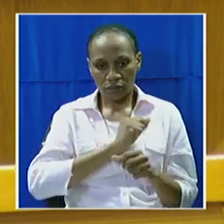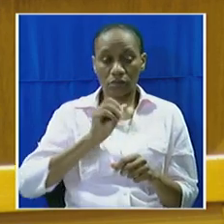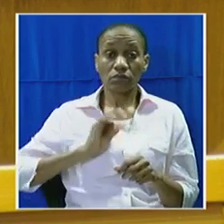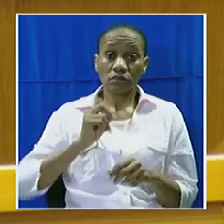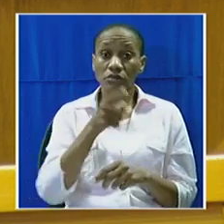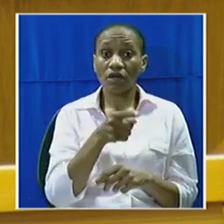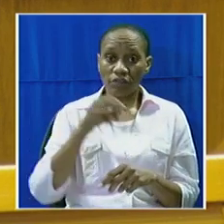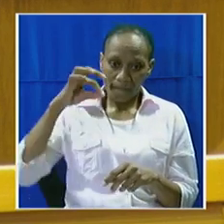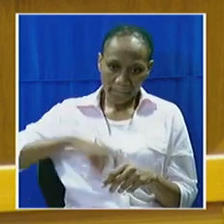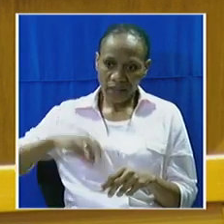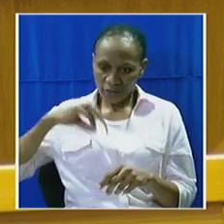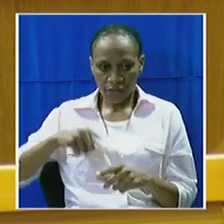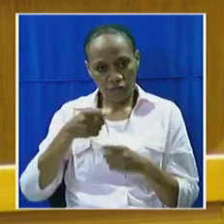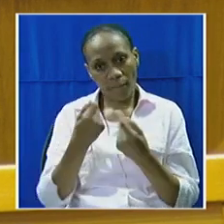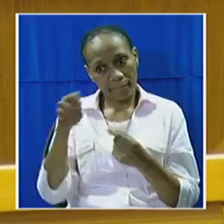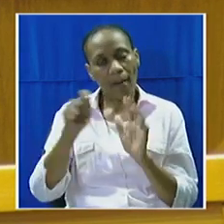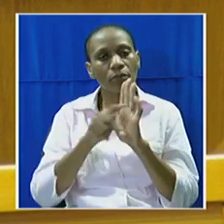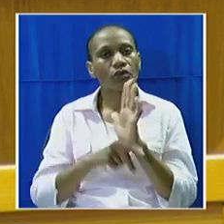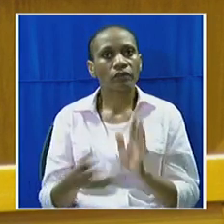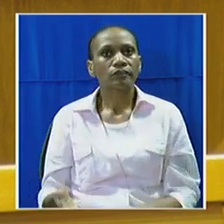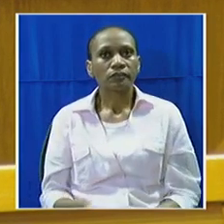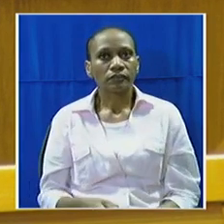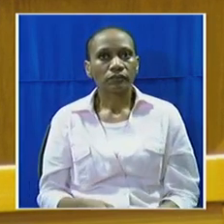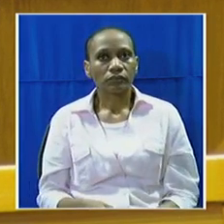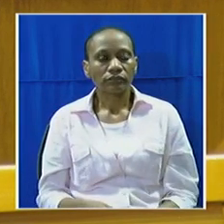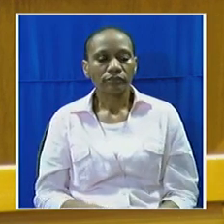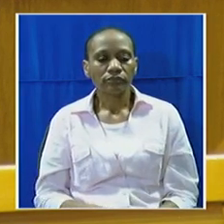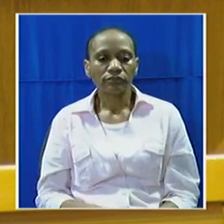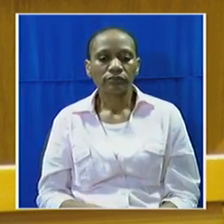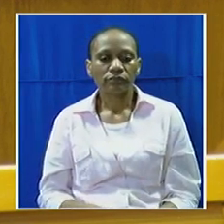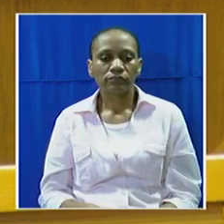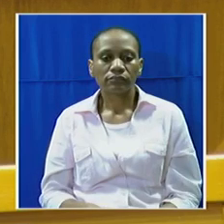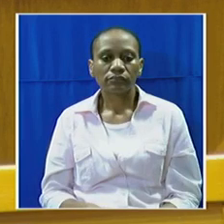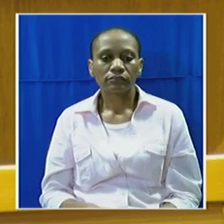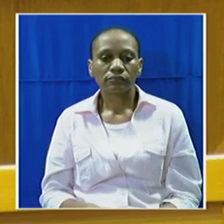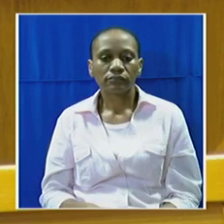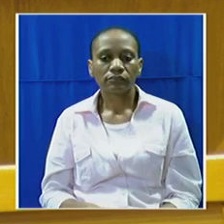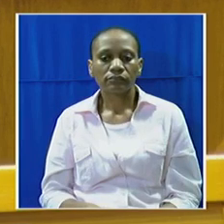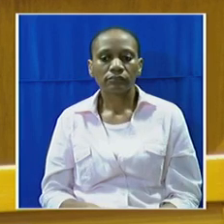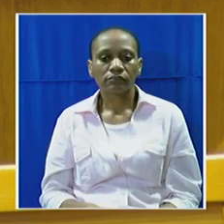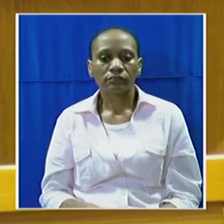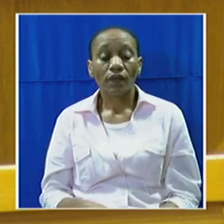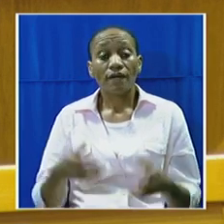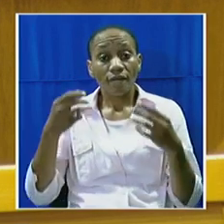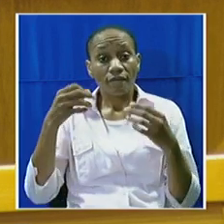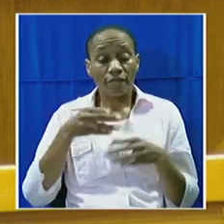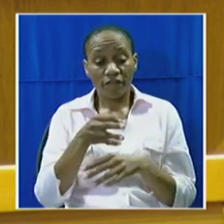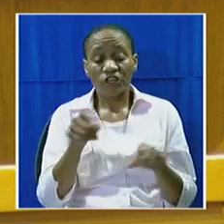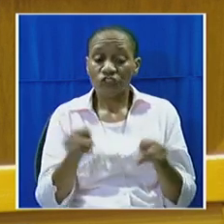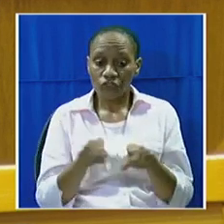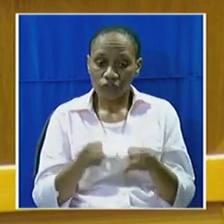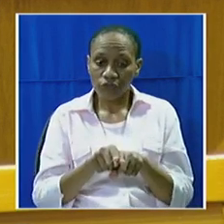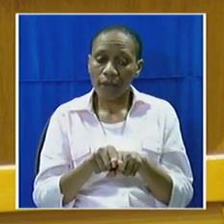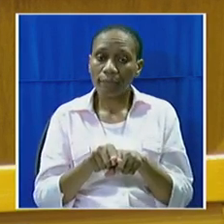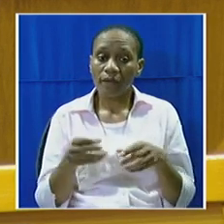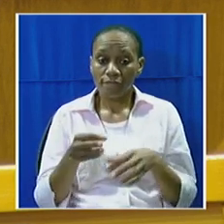are beneficiaries on this program. Hulle sê 'n vis vrot van sy kop af. Daarom kom dit as geen skok dat 6